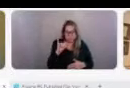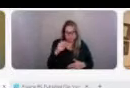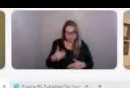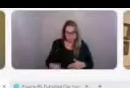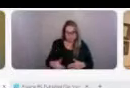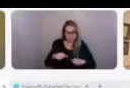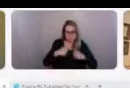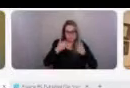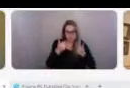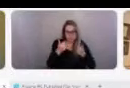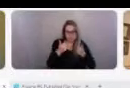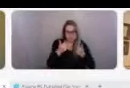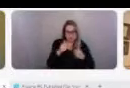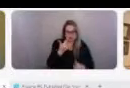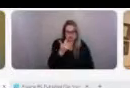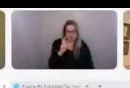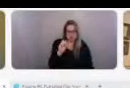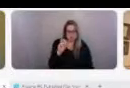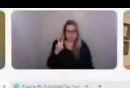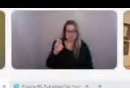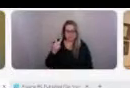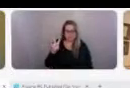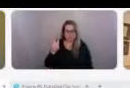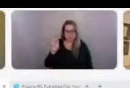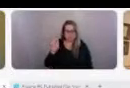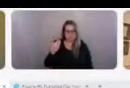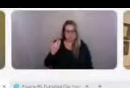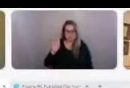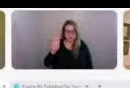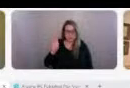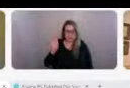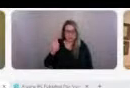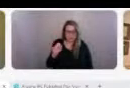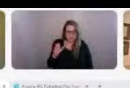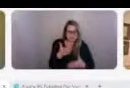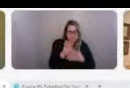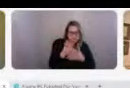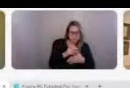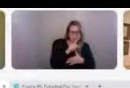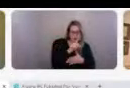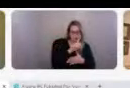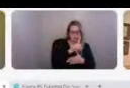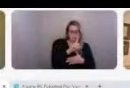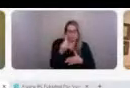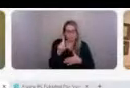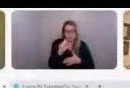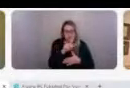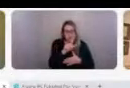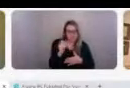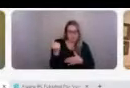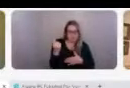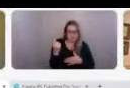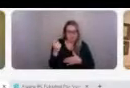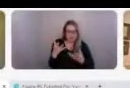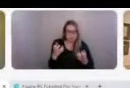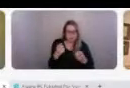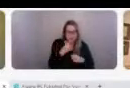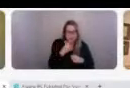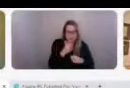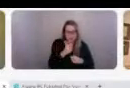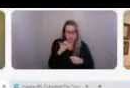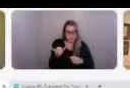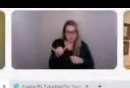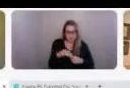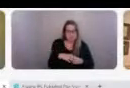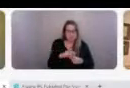live over in grand aven van buren right on the border between ld 11 and ld1 and your draft maps uh i just wanted to say hey that